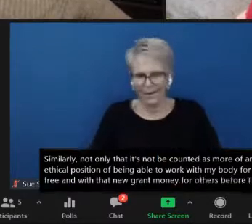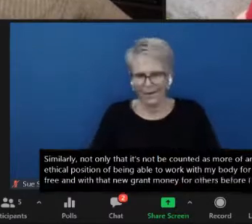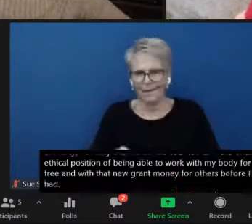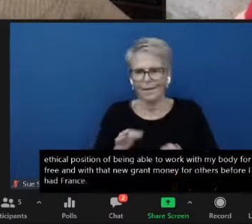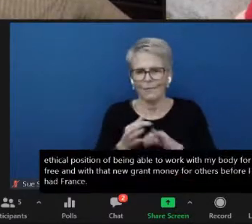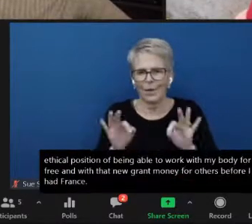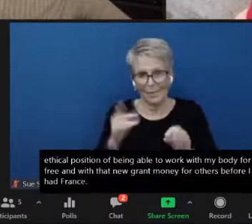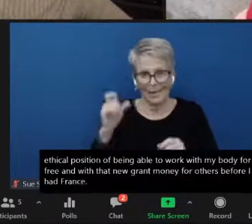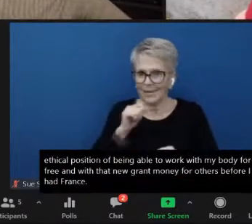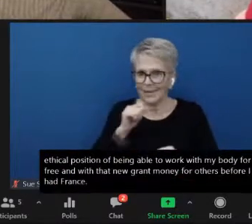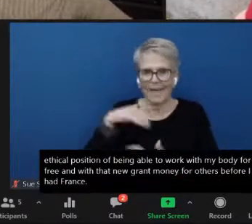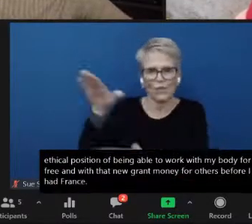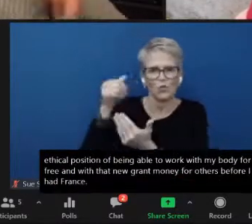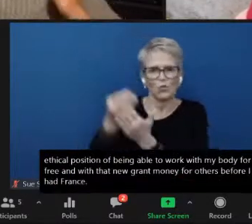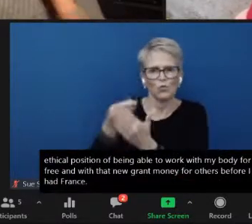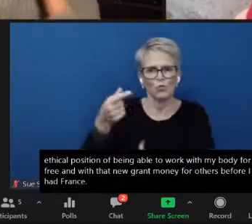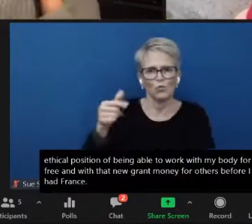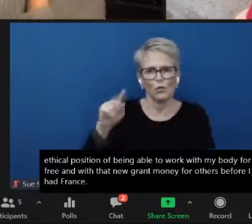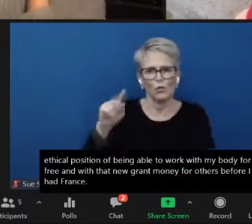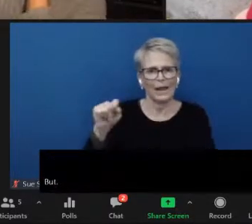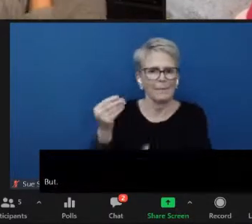grants,